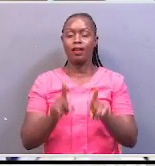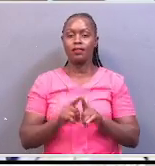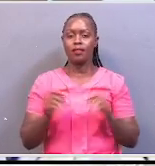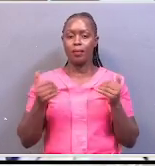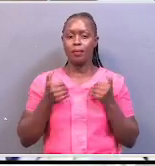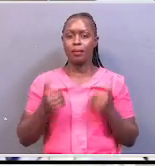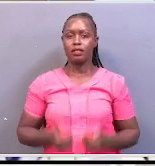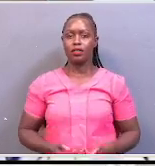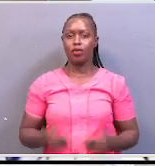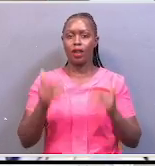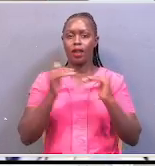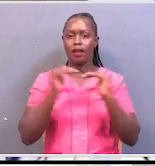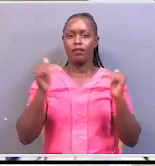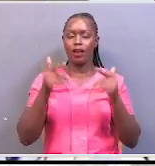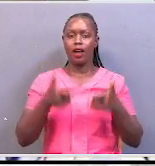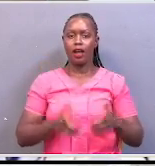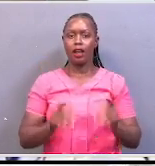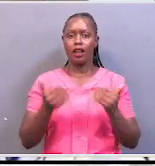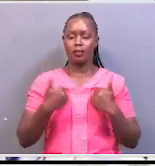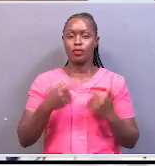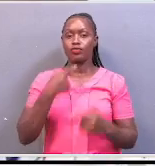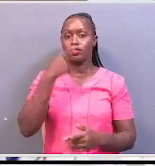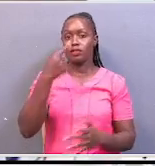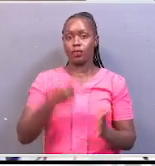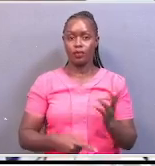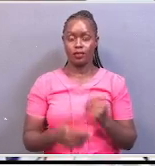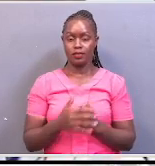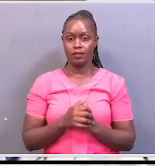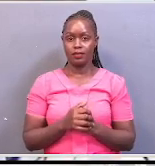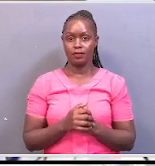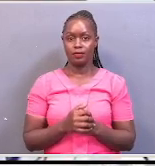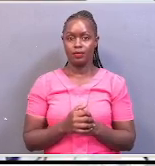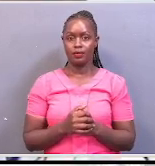level, allow me, Bishop, to say,